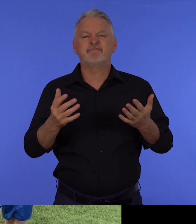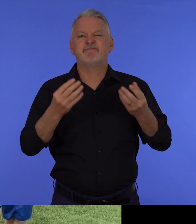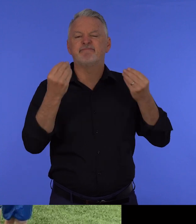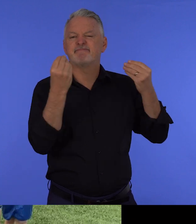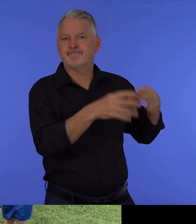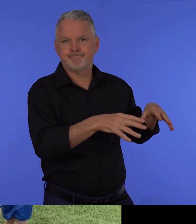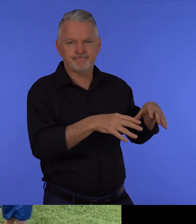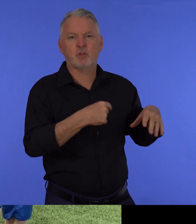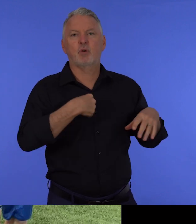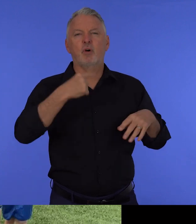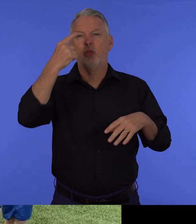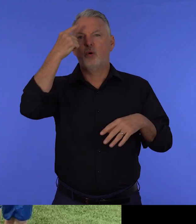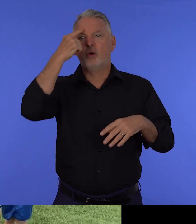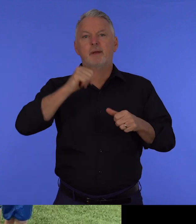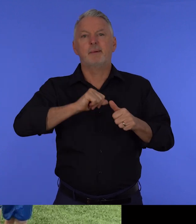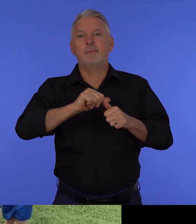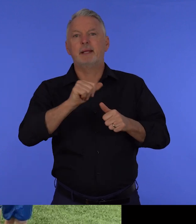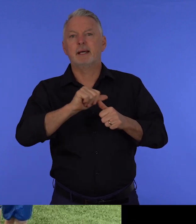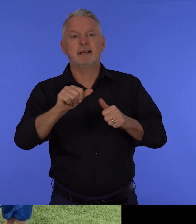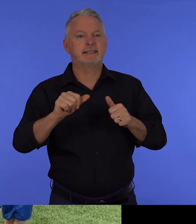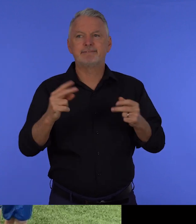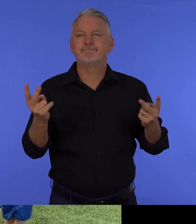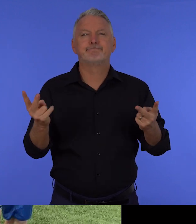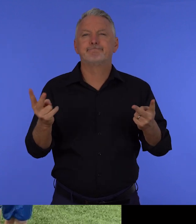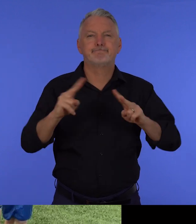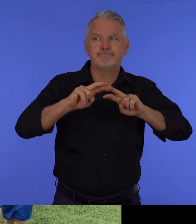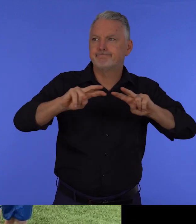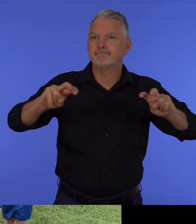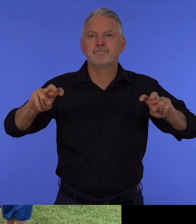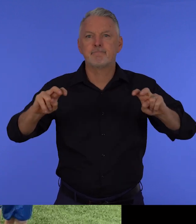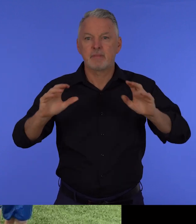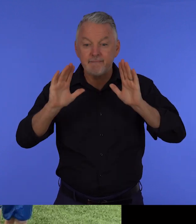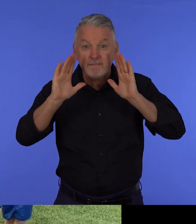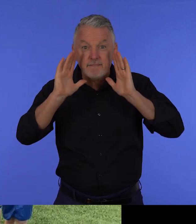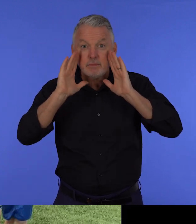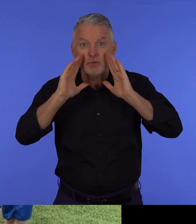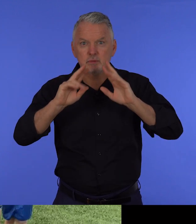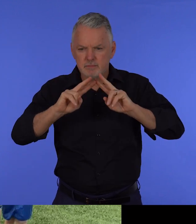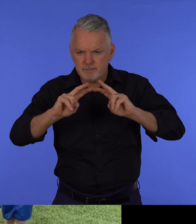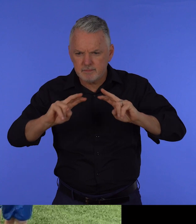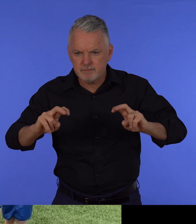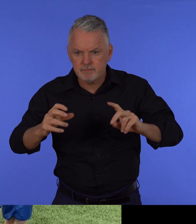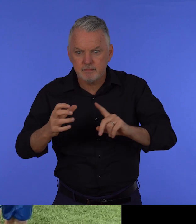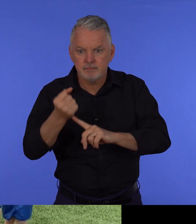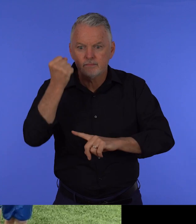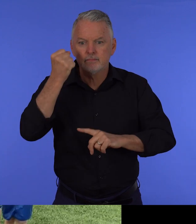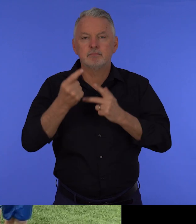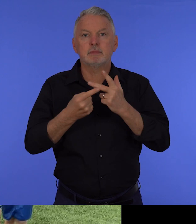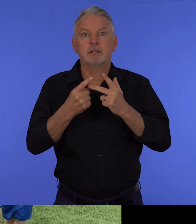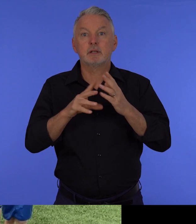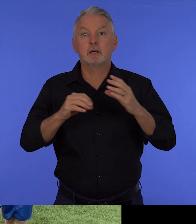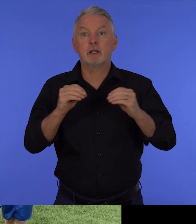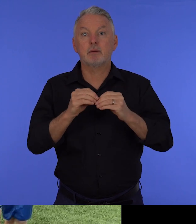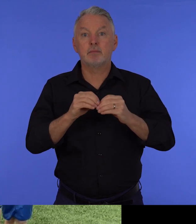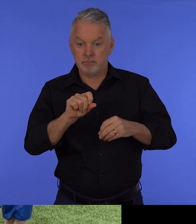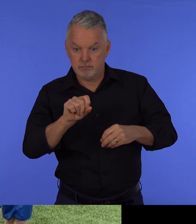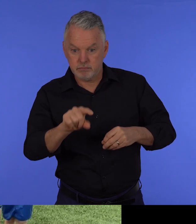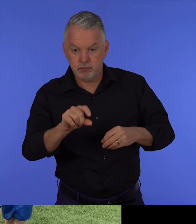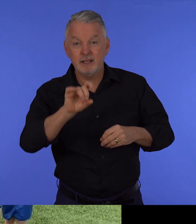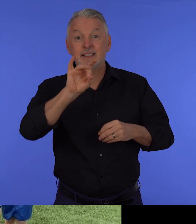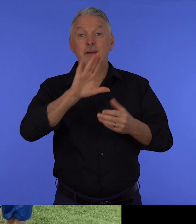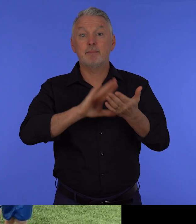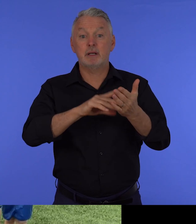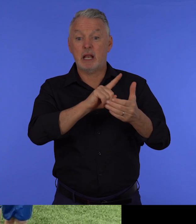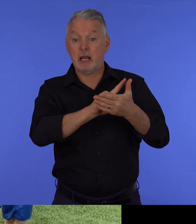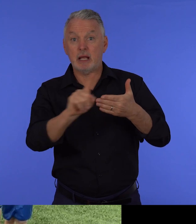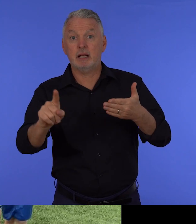needs. And when they couldn't, I cut my losses on them. I went back onto Facebook. I found another local